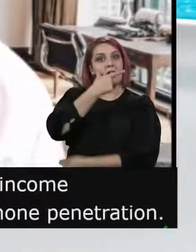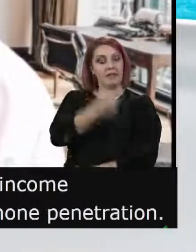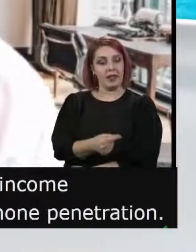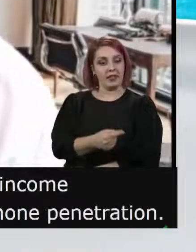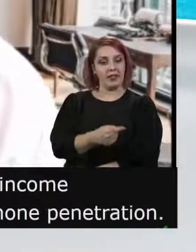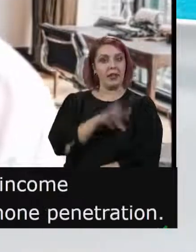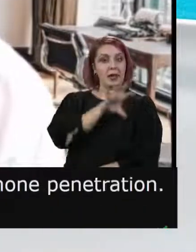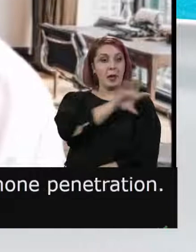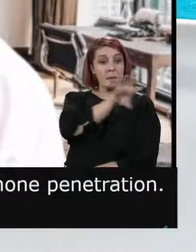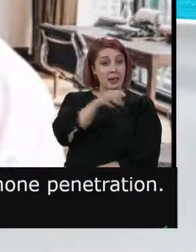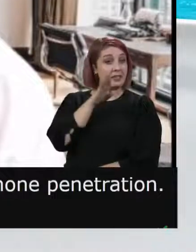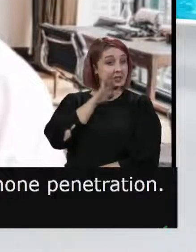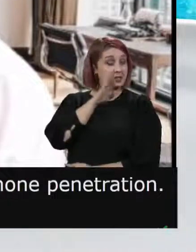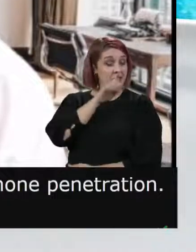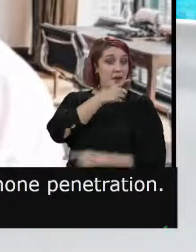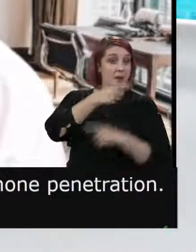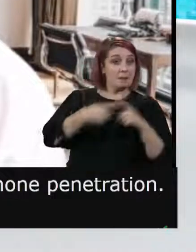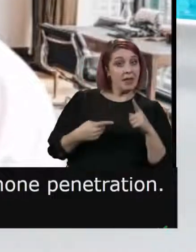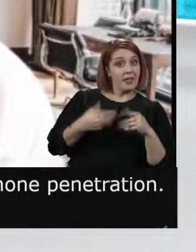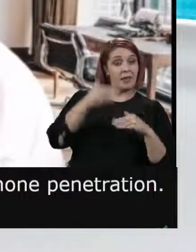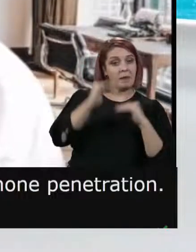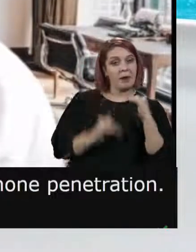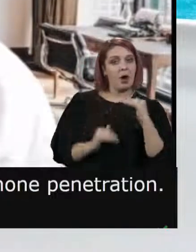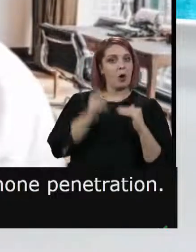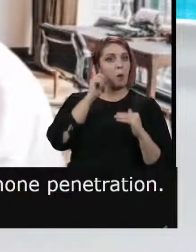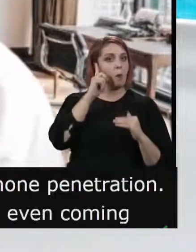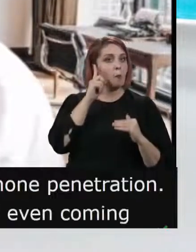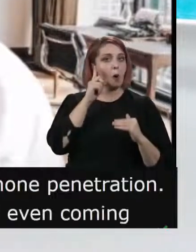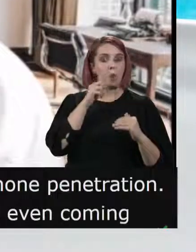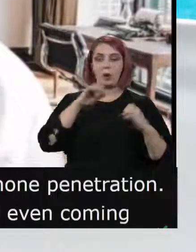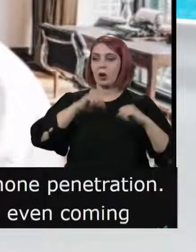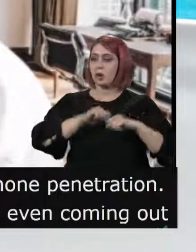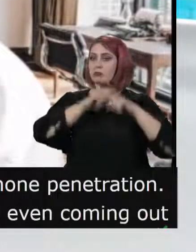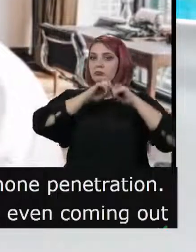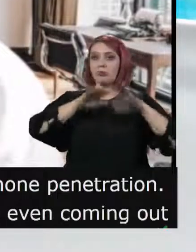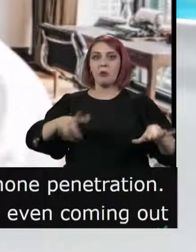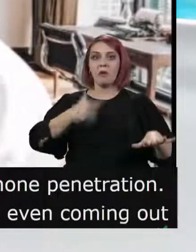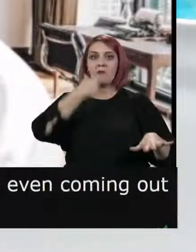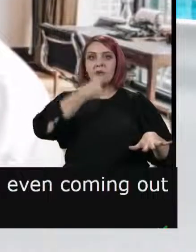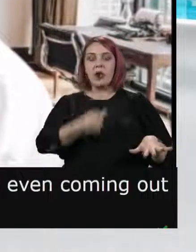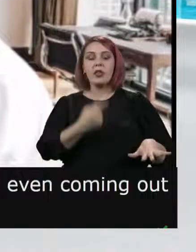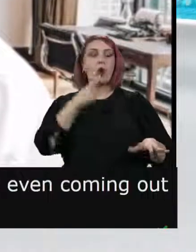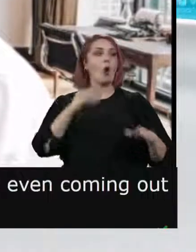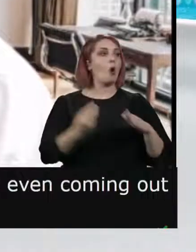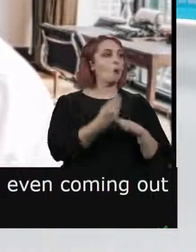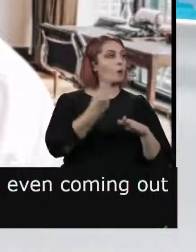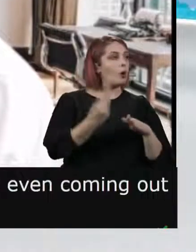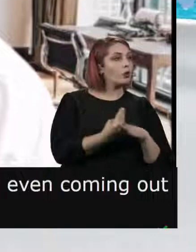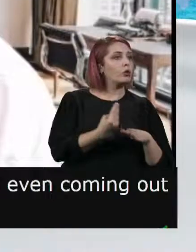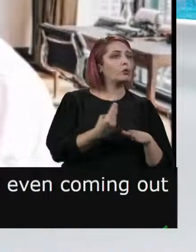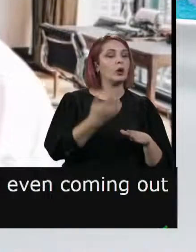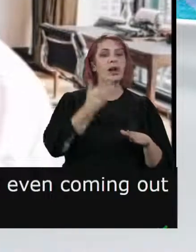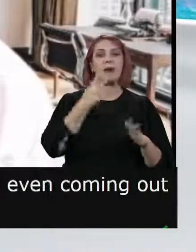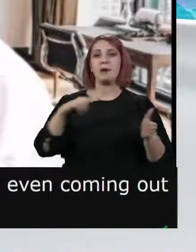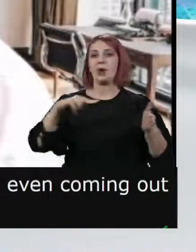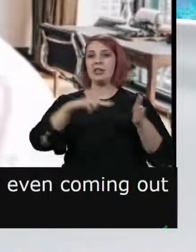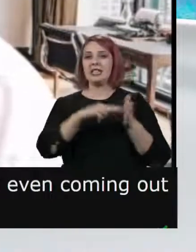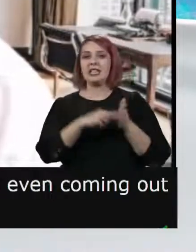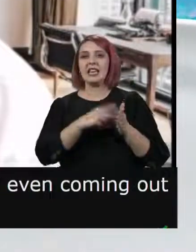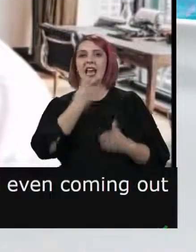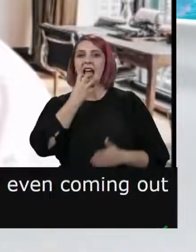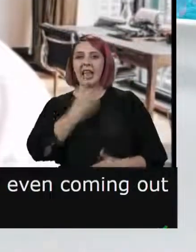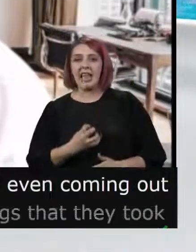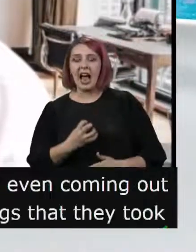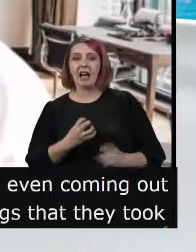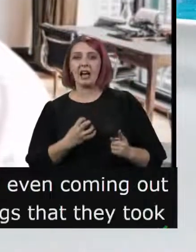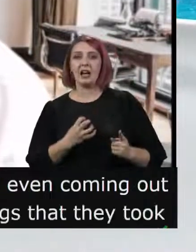ago, and even coming out and fleeing Syria, Iraq, and so on, one of the things that they took with them